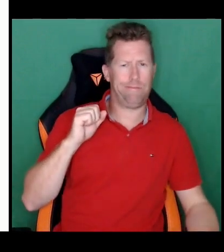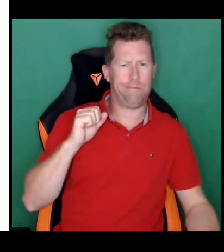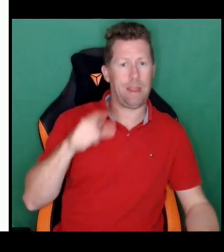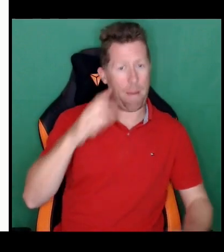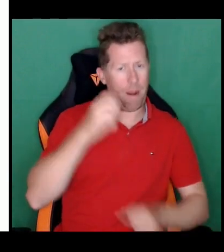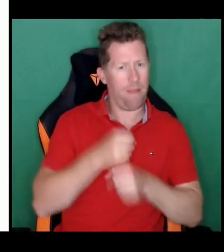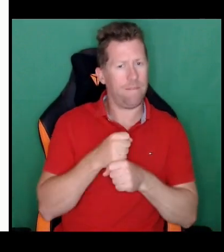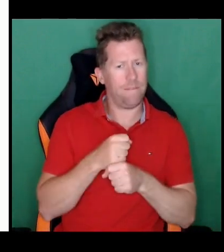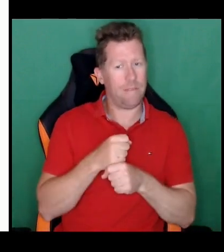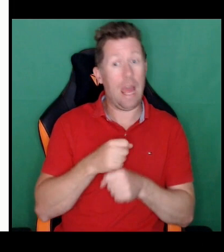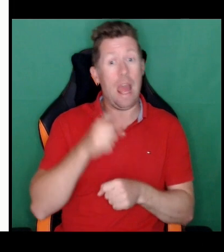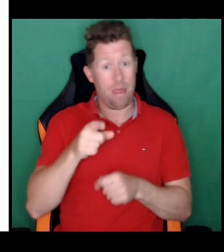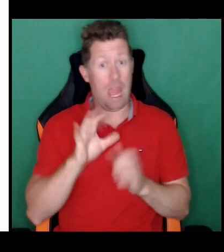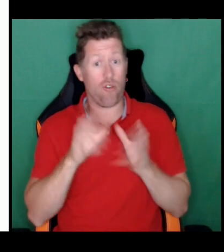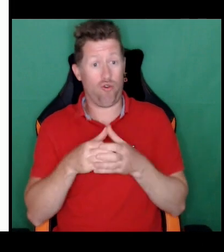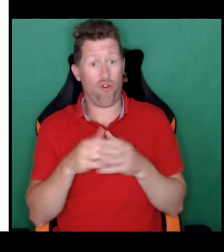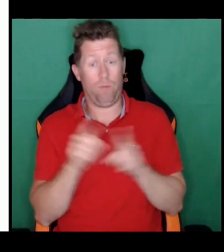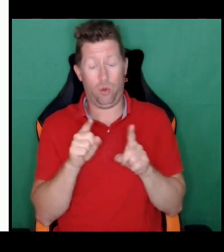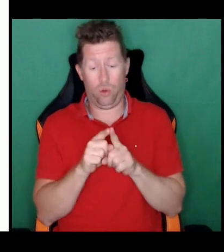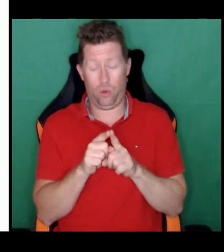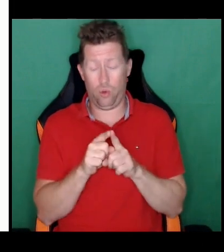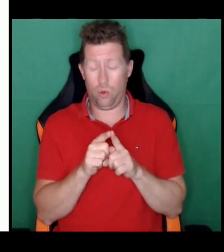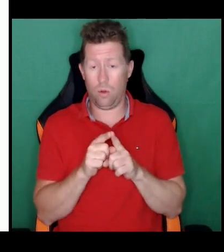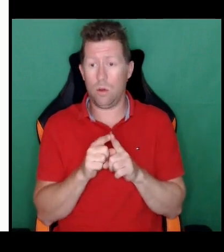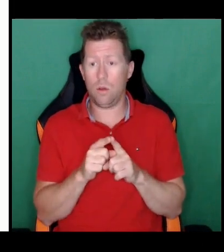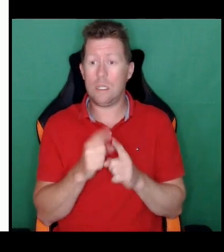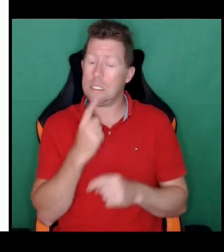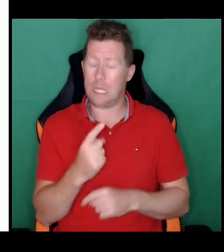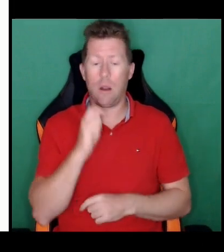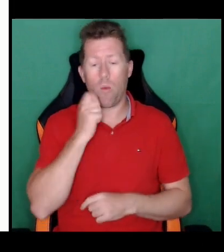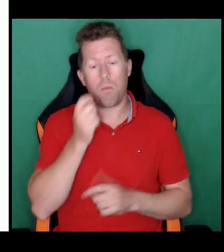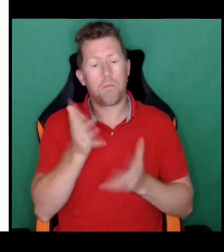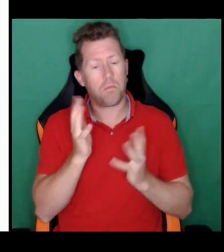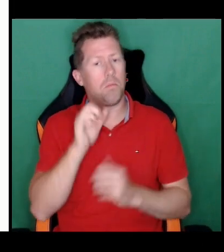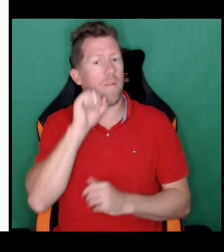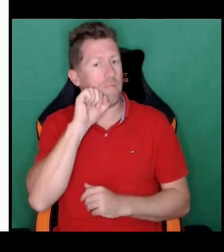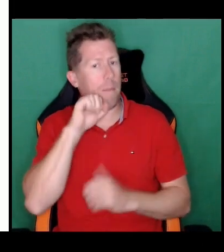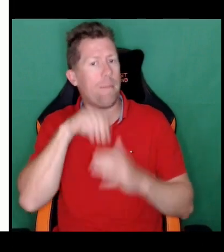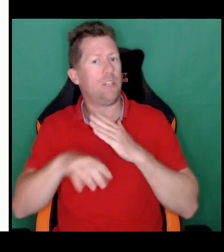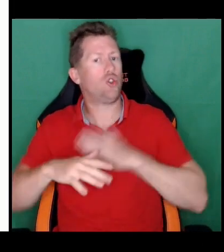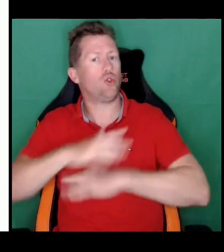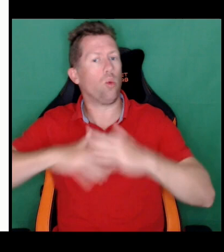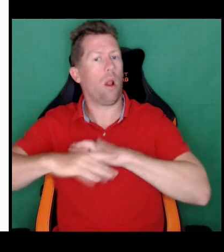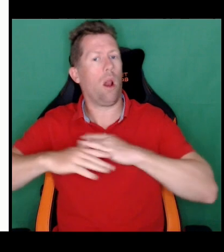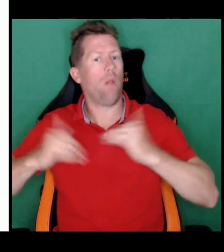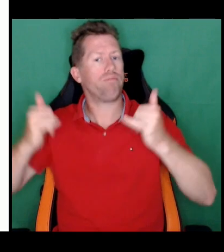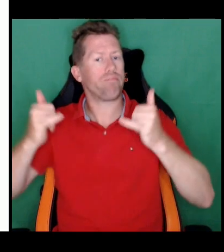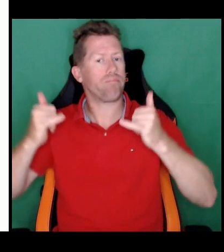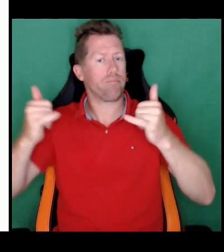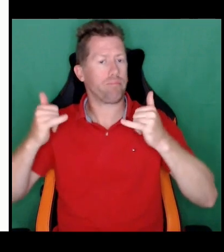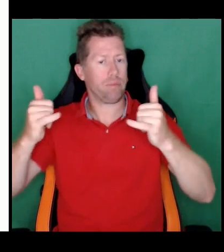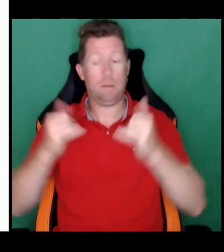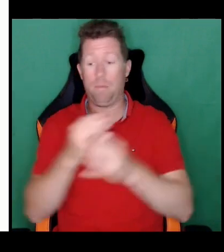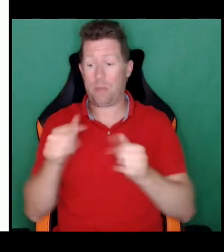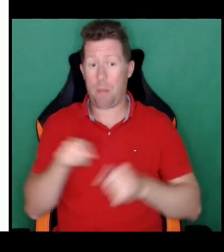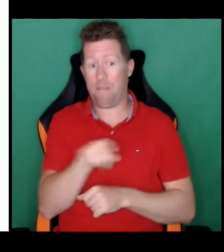This is the group that said themselves that they would be more likely to vape in certain social situations, and some of this group feel that they